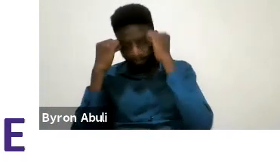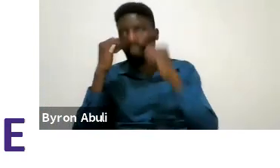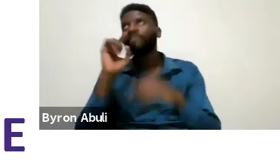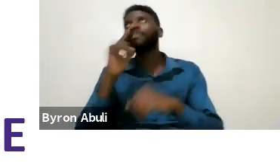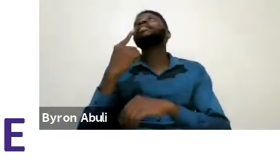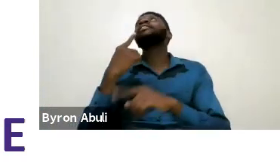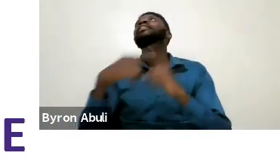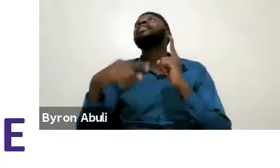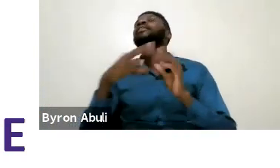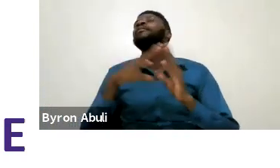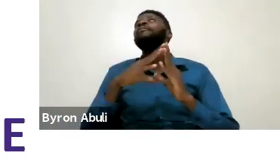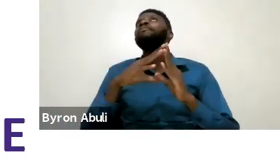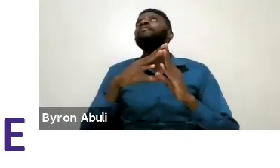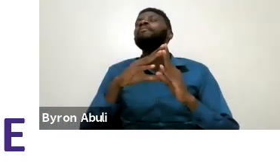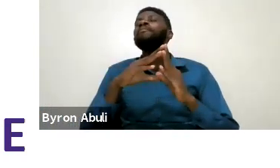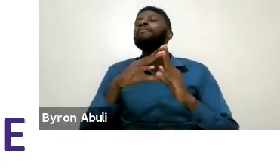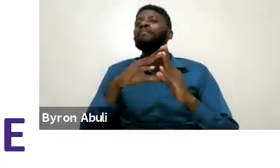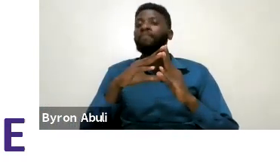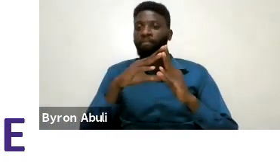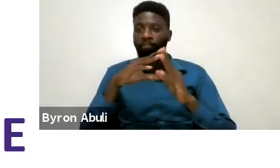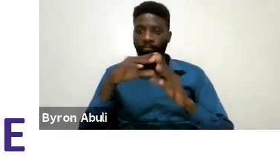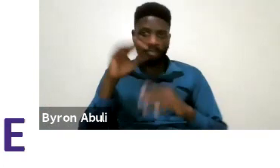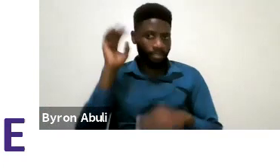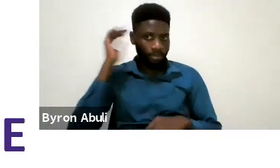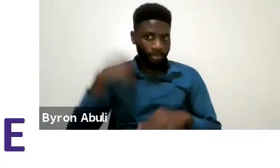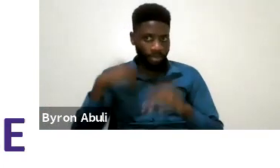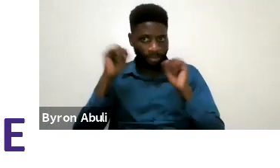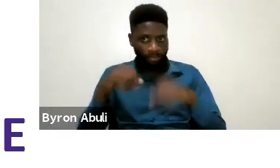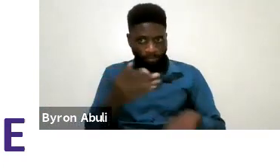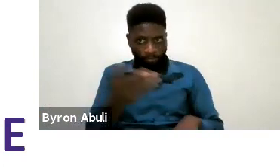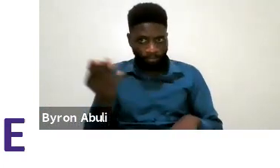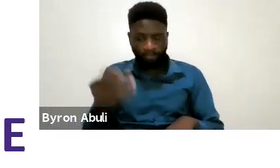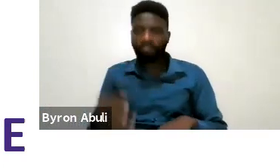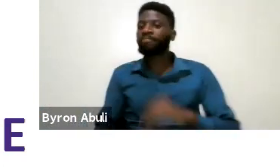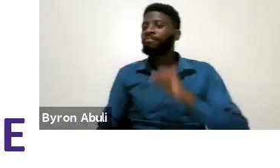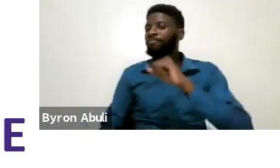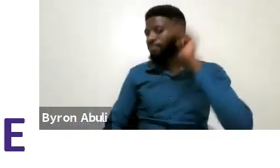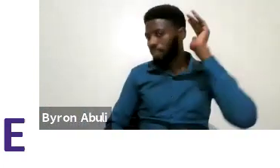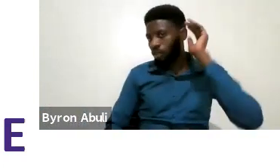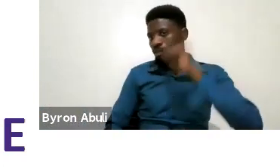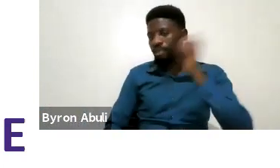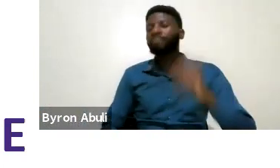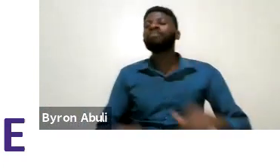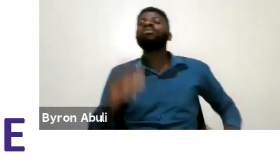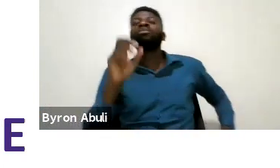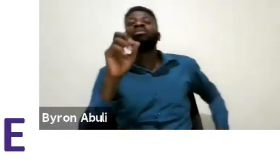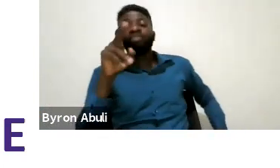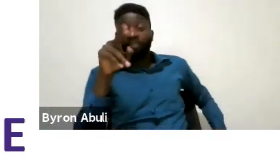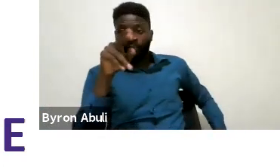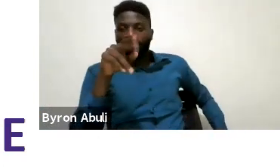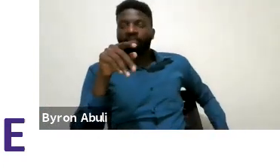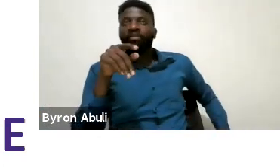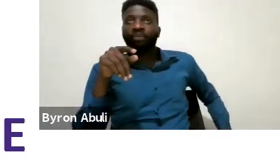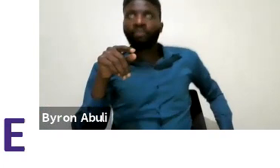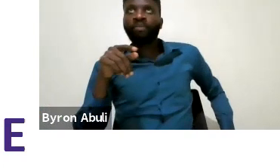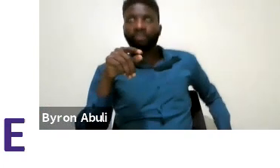Hello, are you getting me? Yes, I'm getting you. Proceed. Okay. When we registered our course, there are